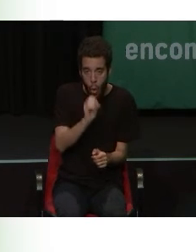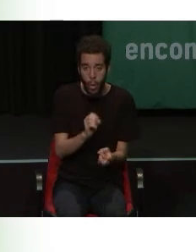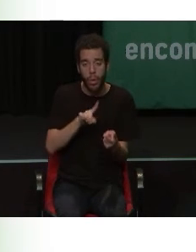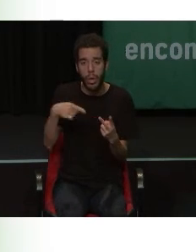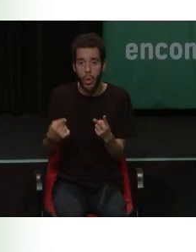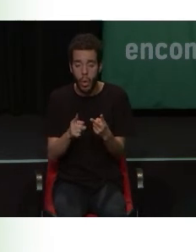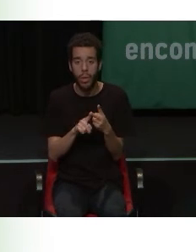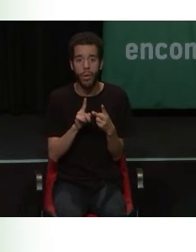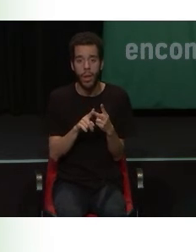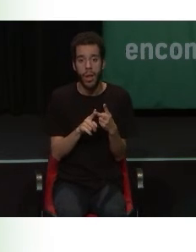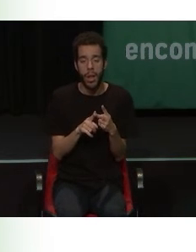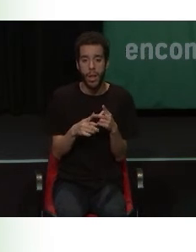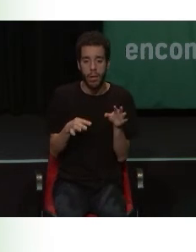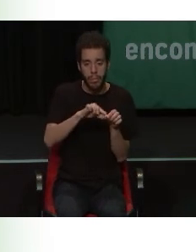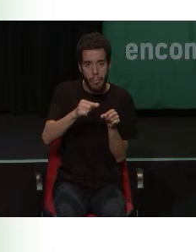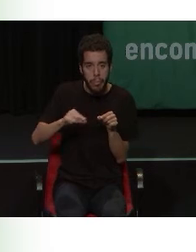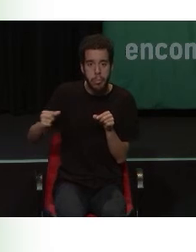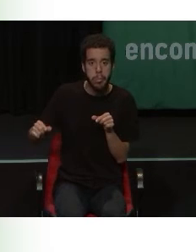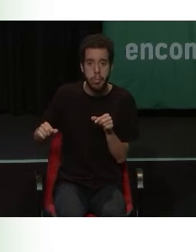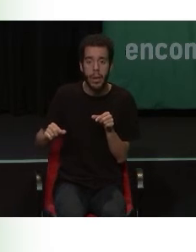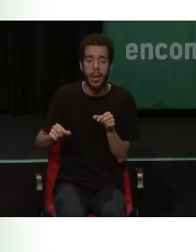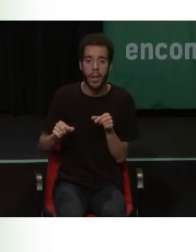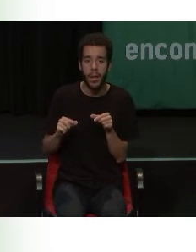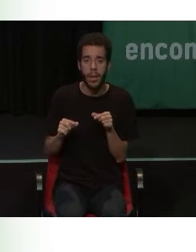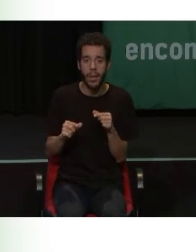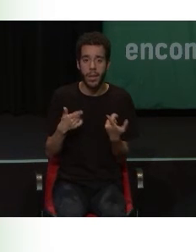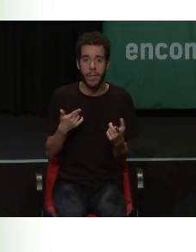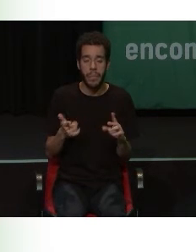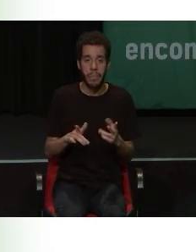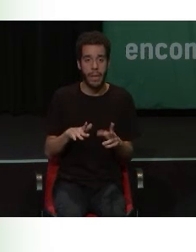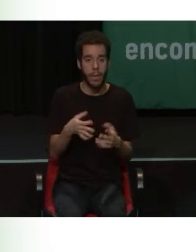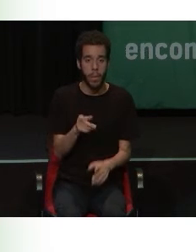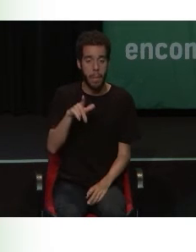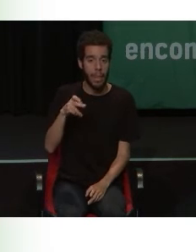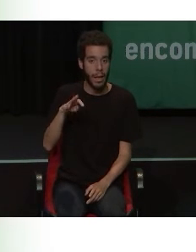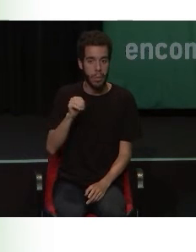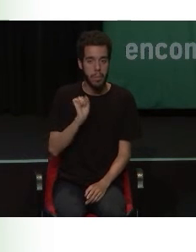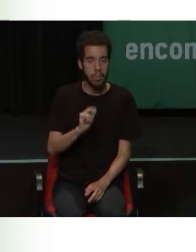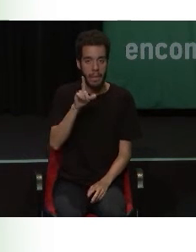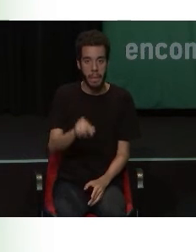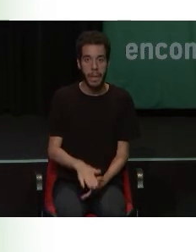particles made of gold, and the other based on different circuits.